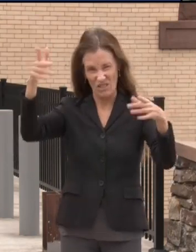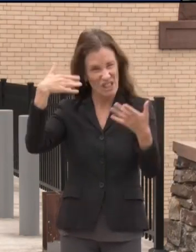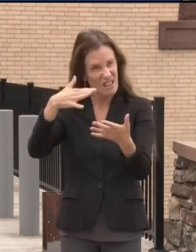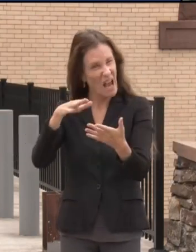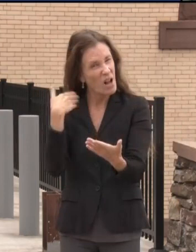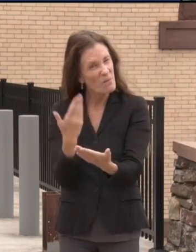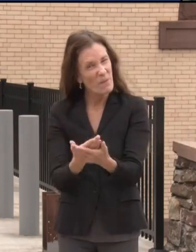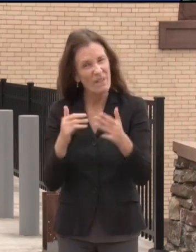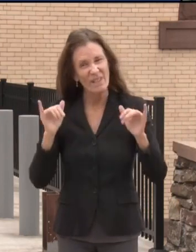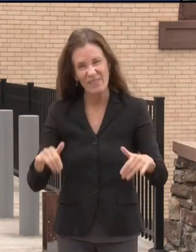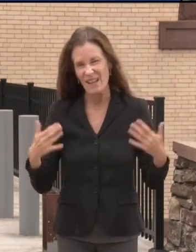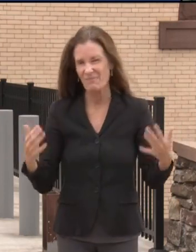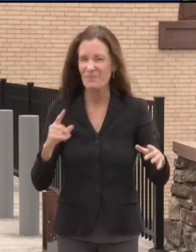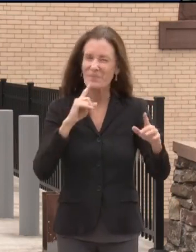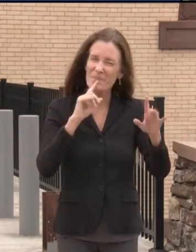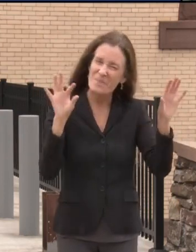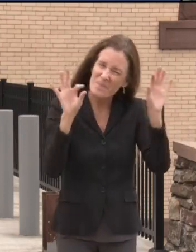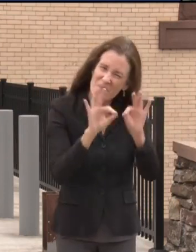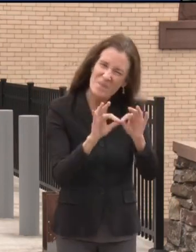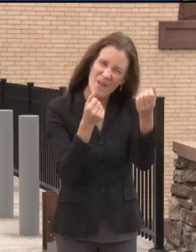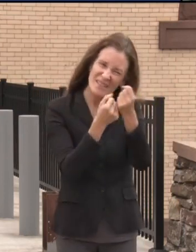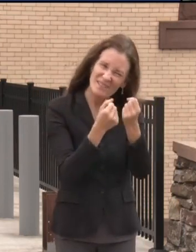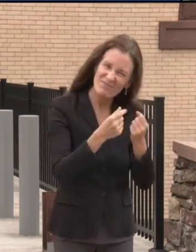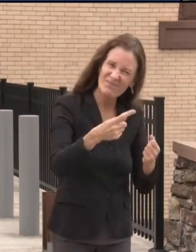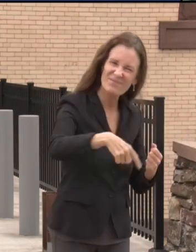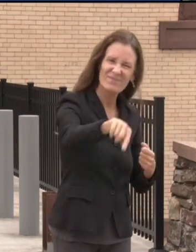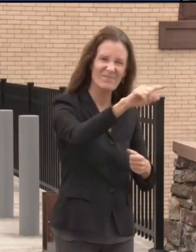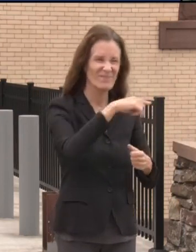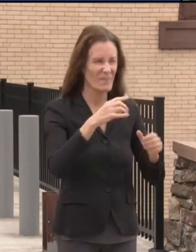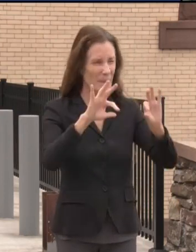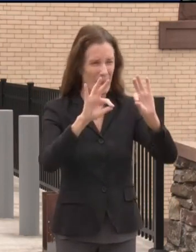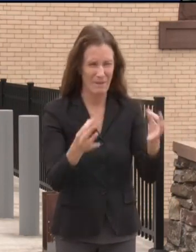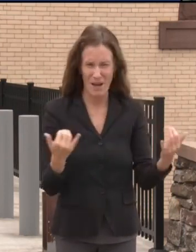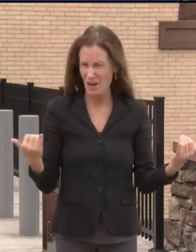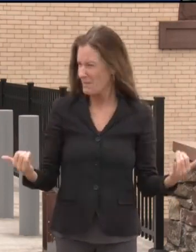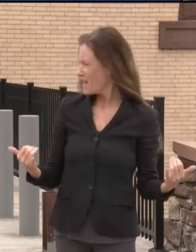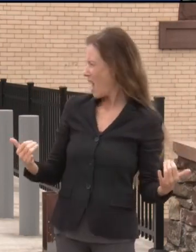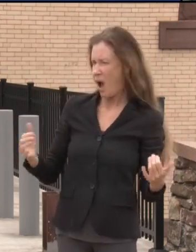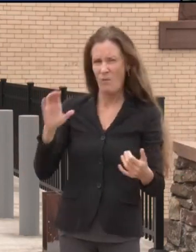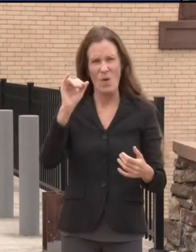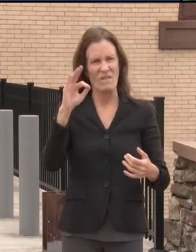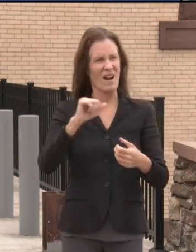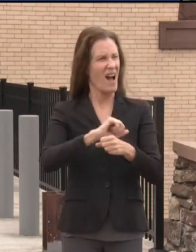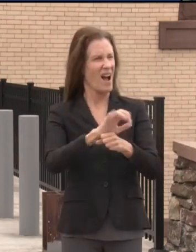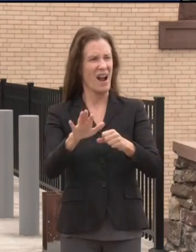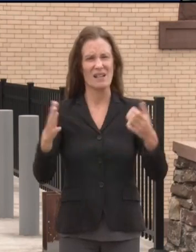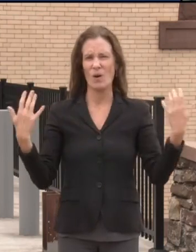families, especially at times of uncertainty. So if you truly want to support family values,